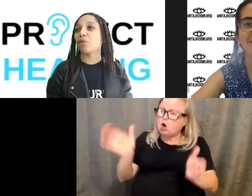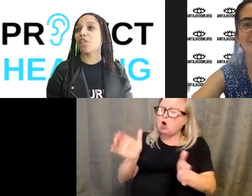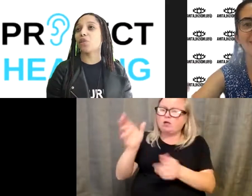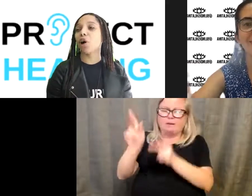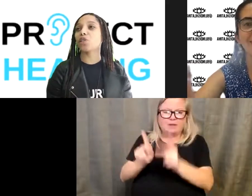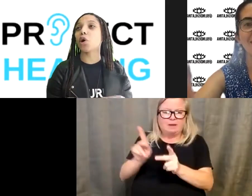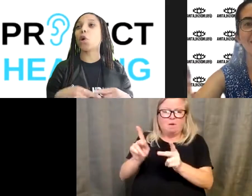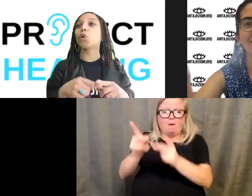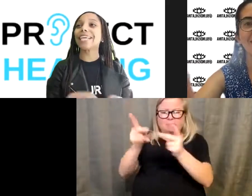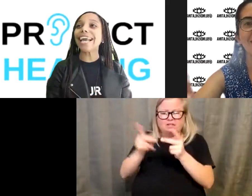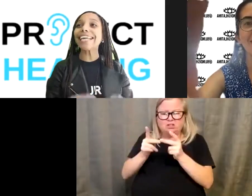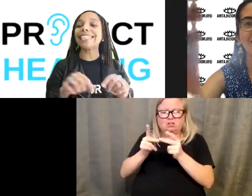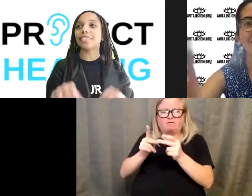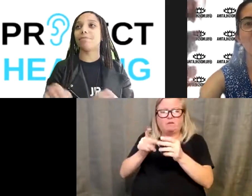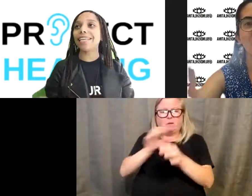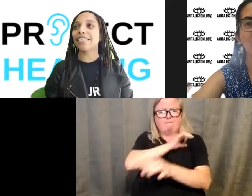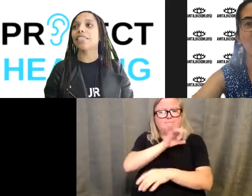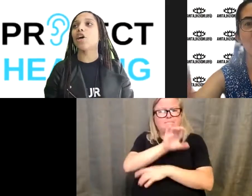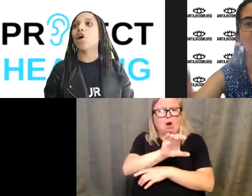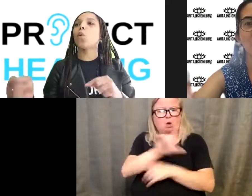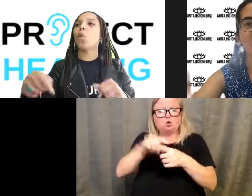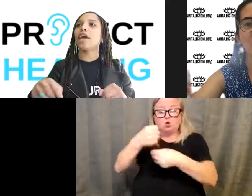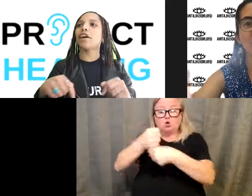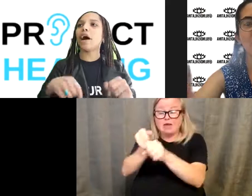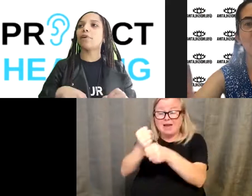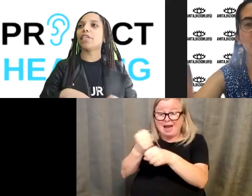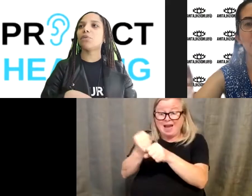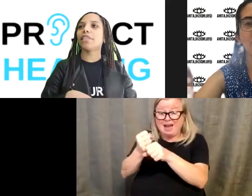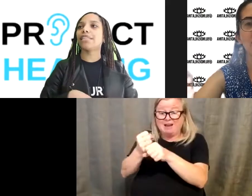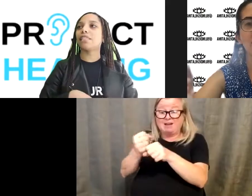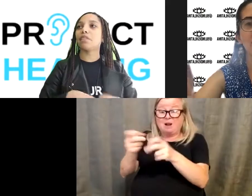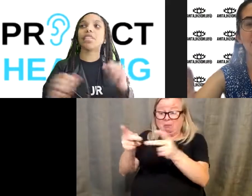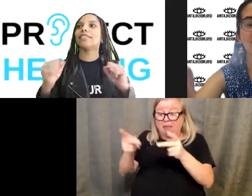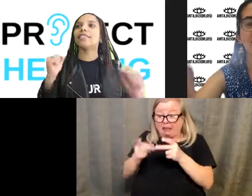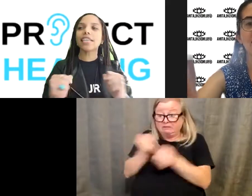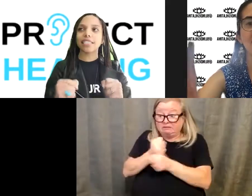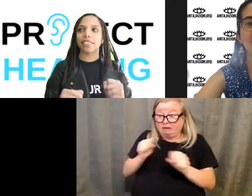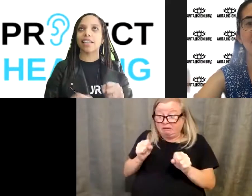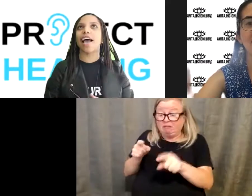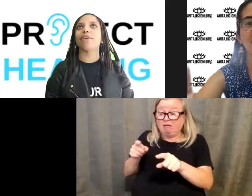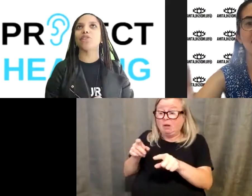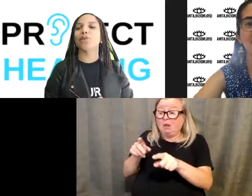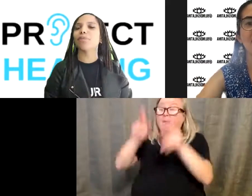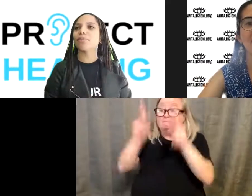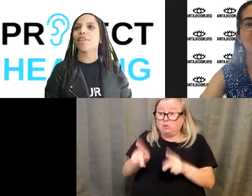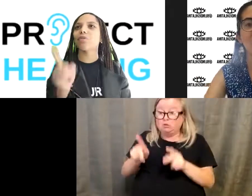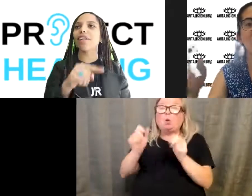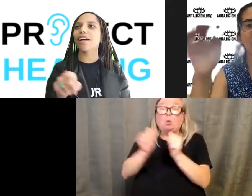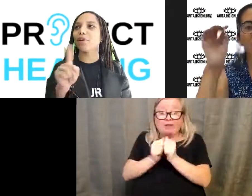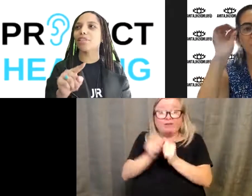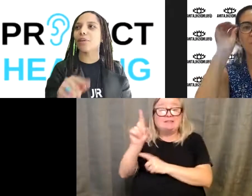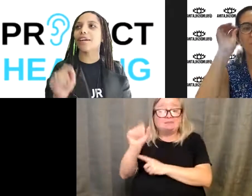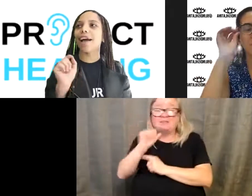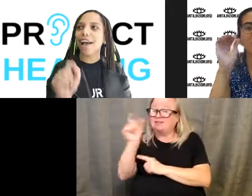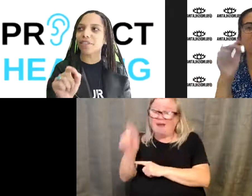of power to also create spaces where a person with a disability doesn't have to, we talk